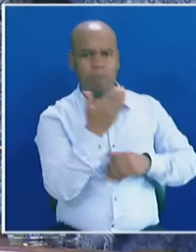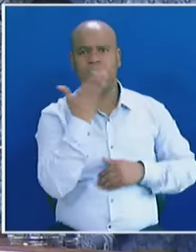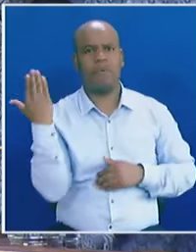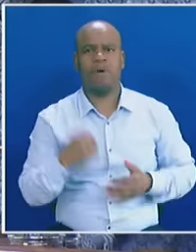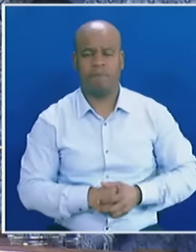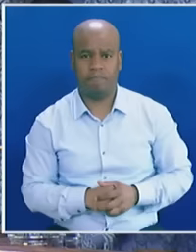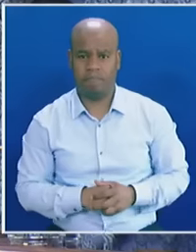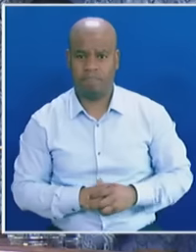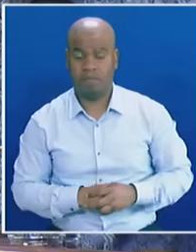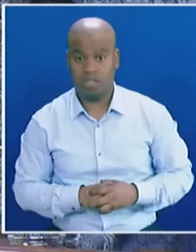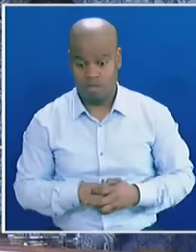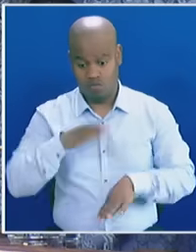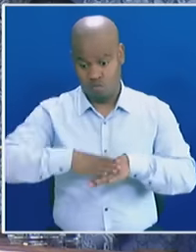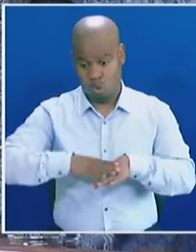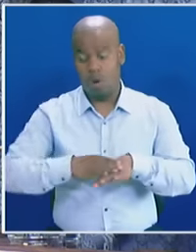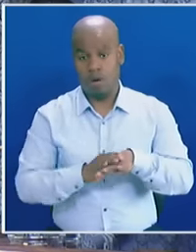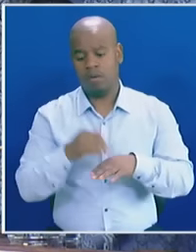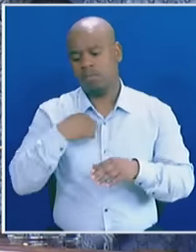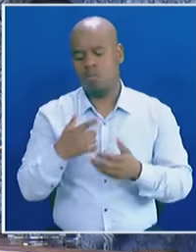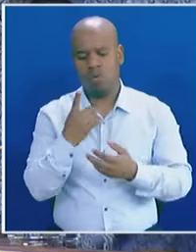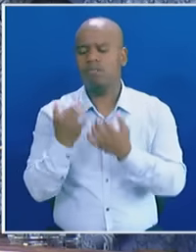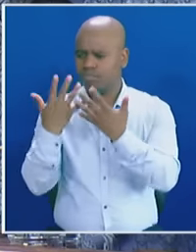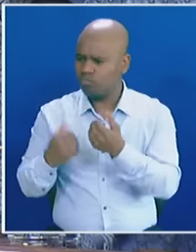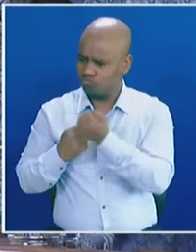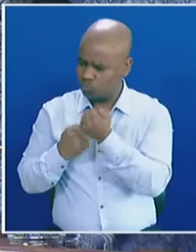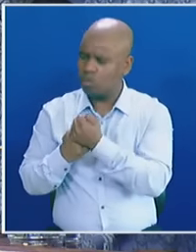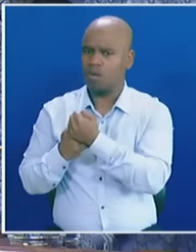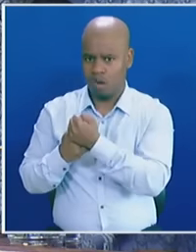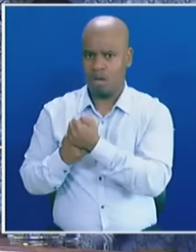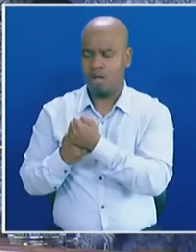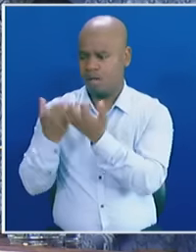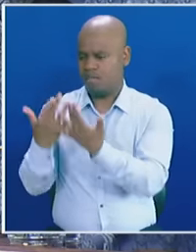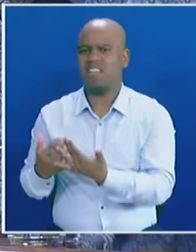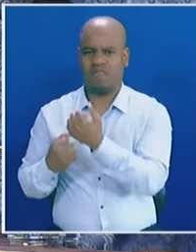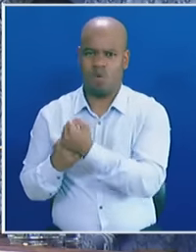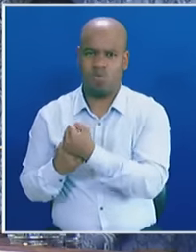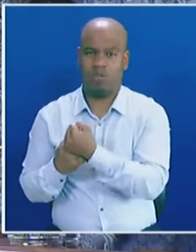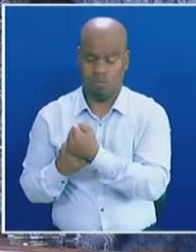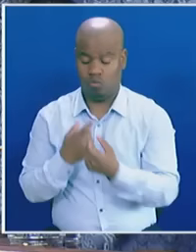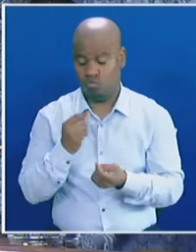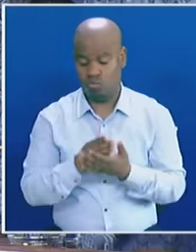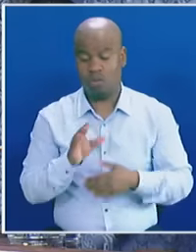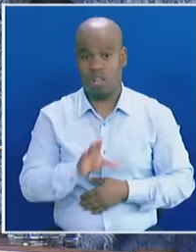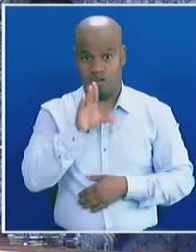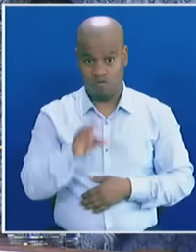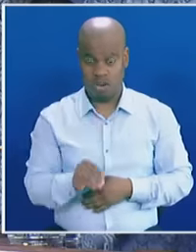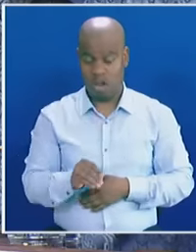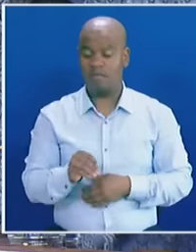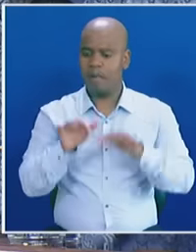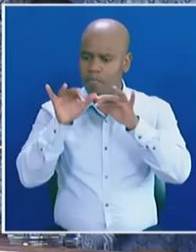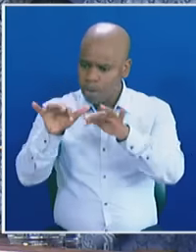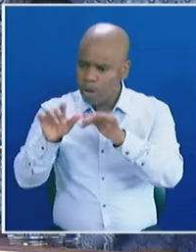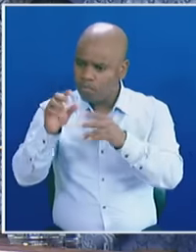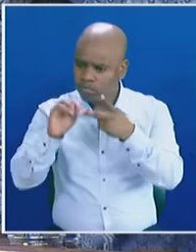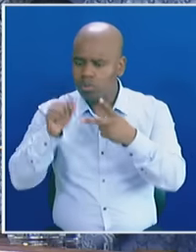reiterate our support for this important budget vote and support for keeping South Africa, its citizens and